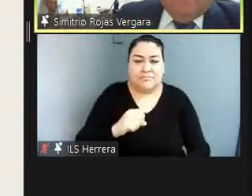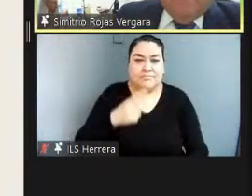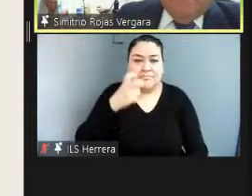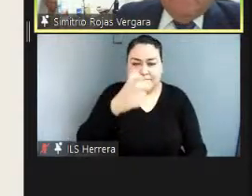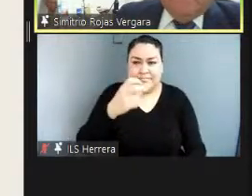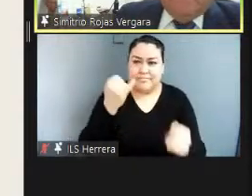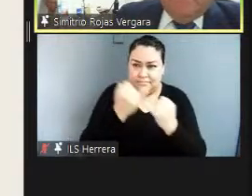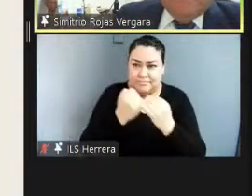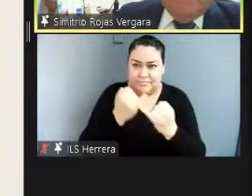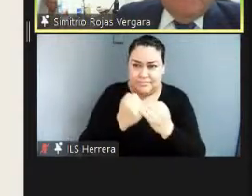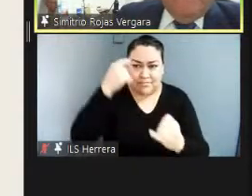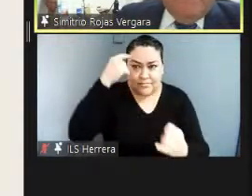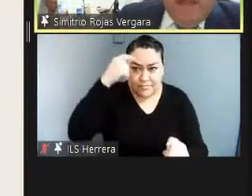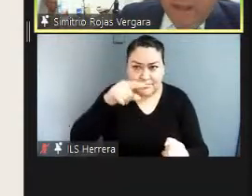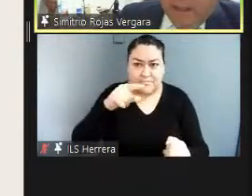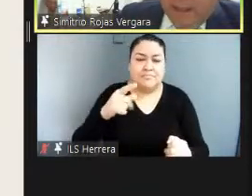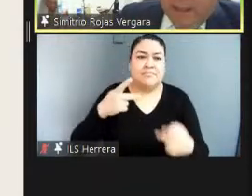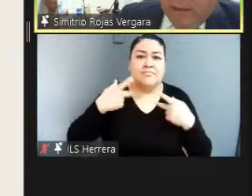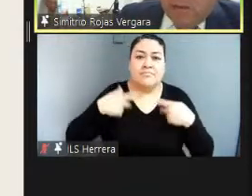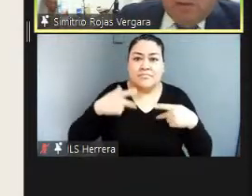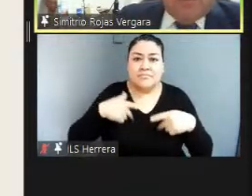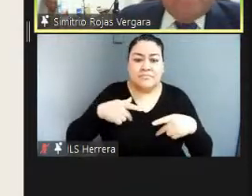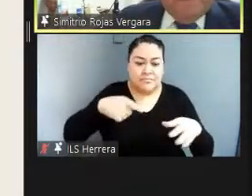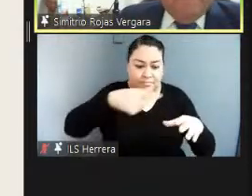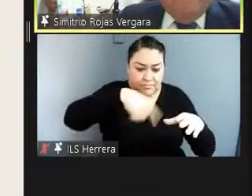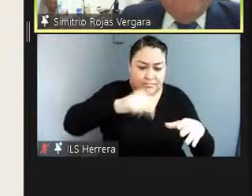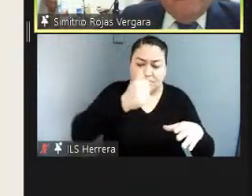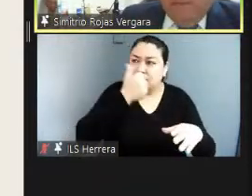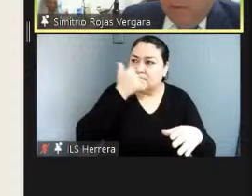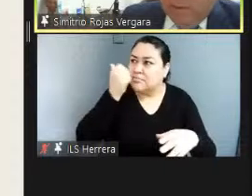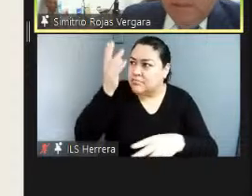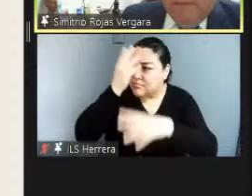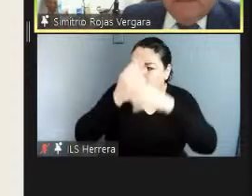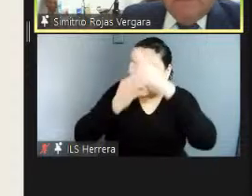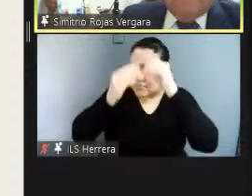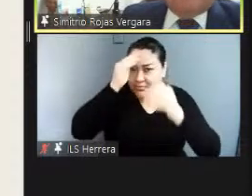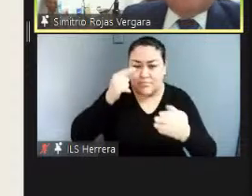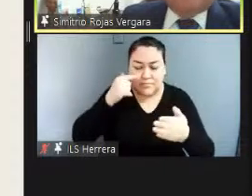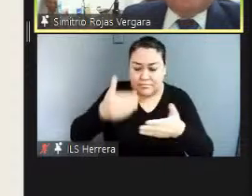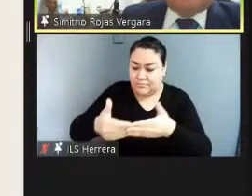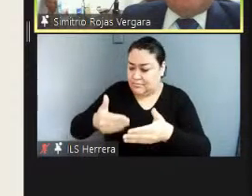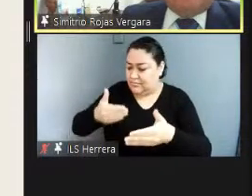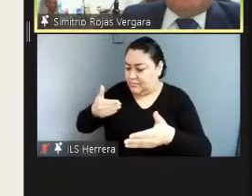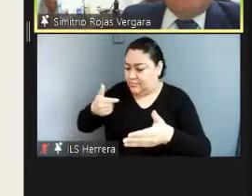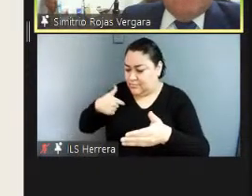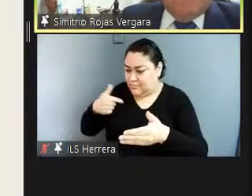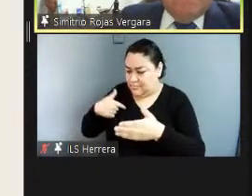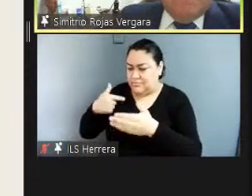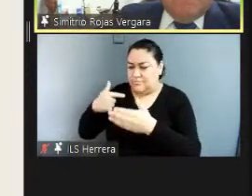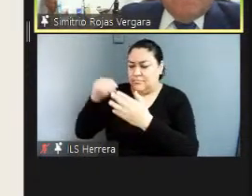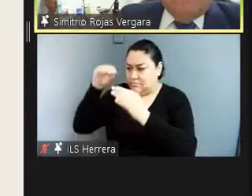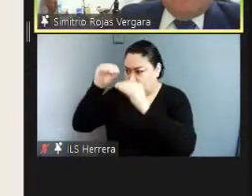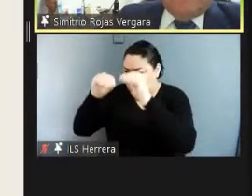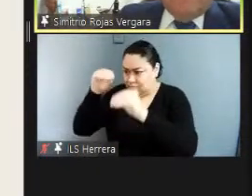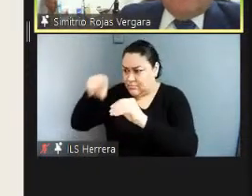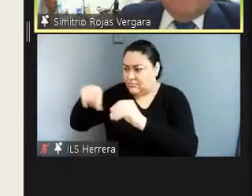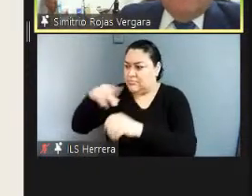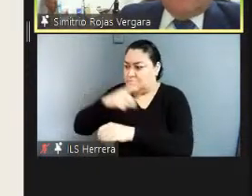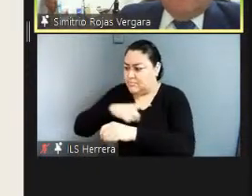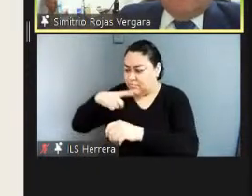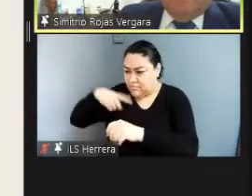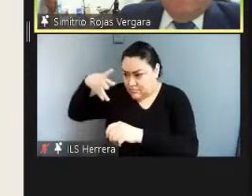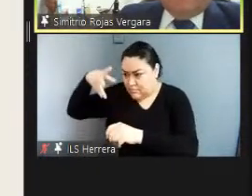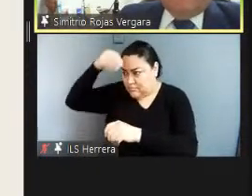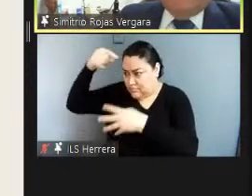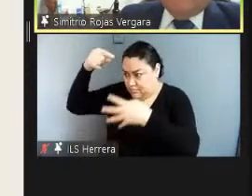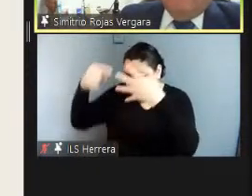The major challenge also is to make sure that the students develop or result in the graduate profile